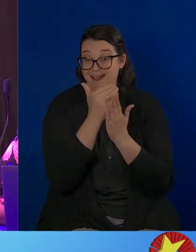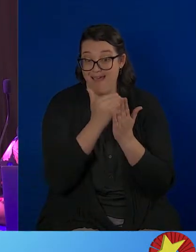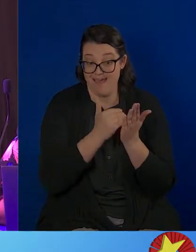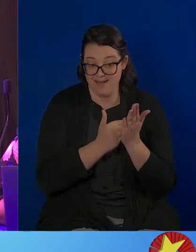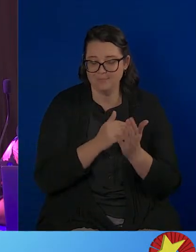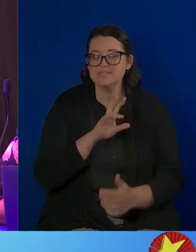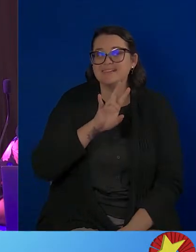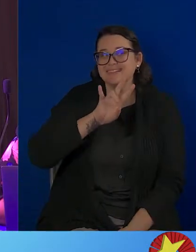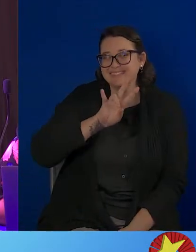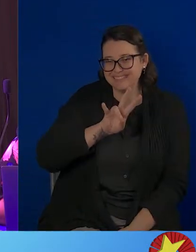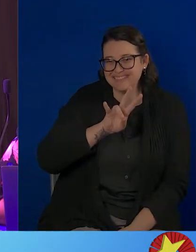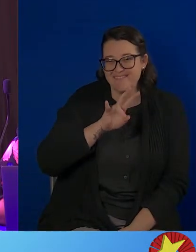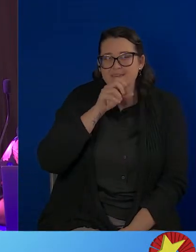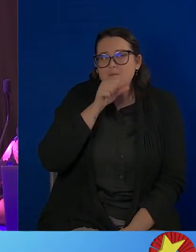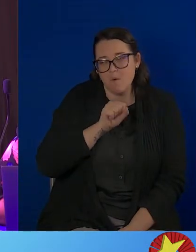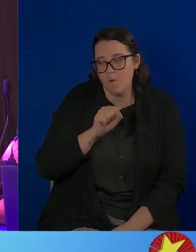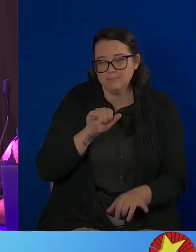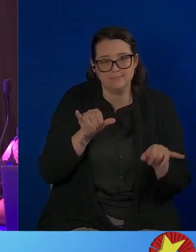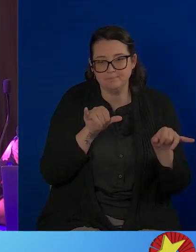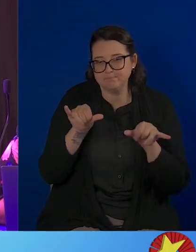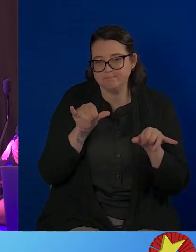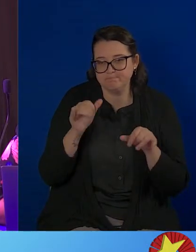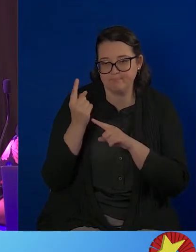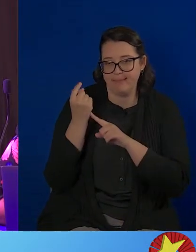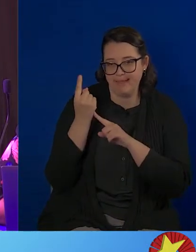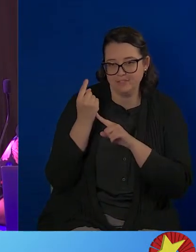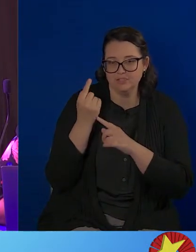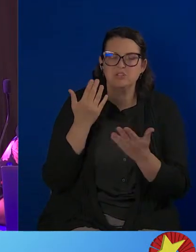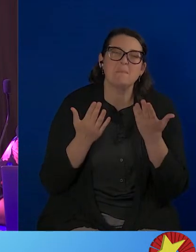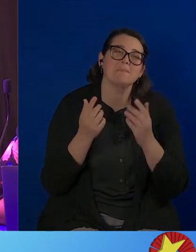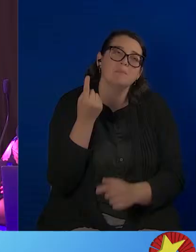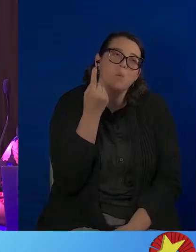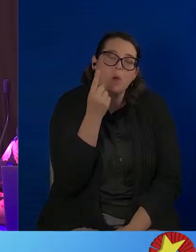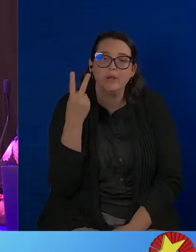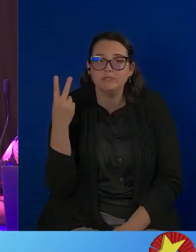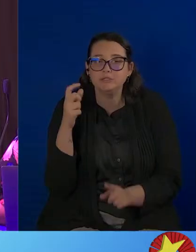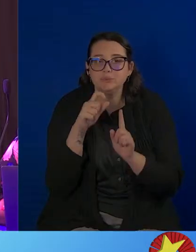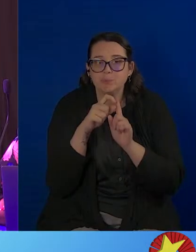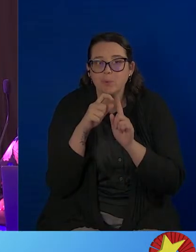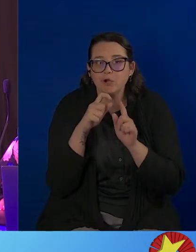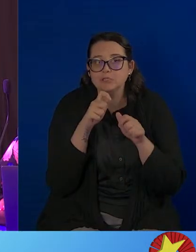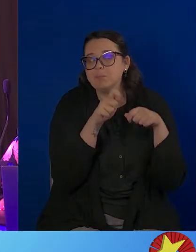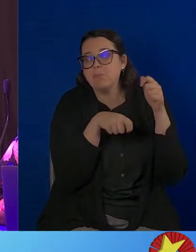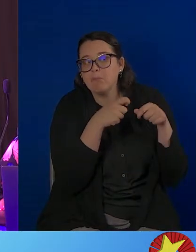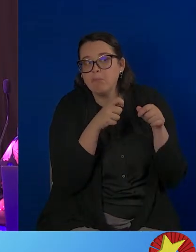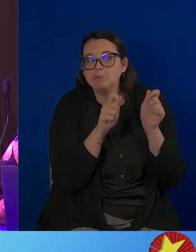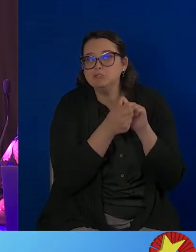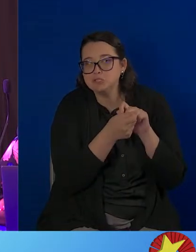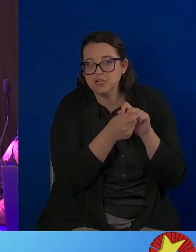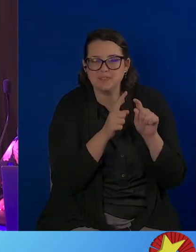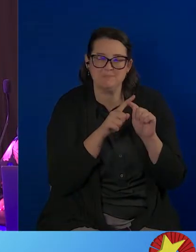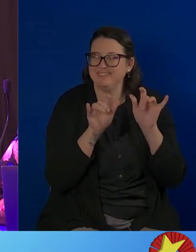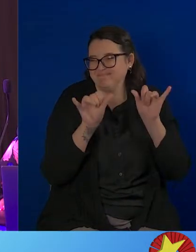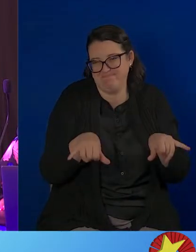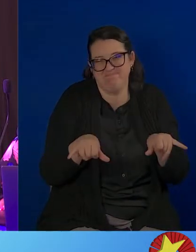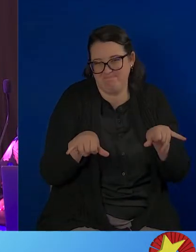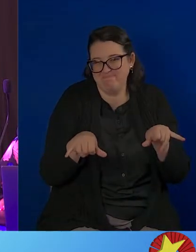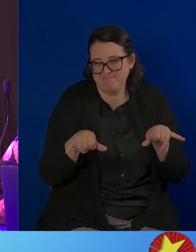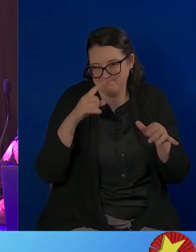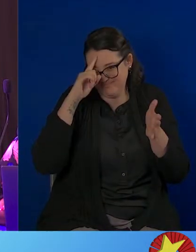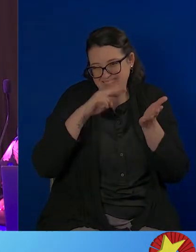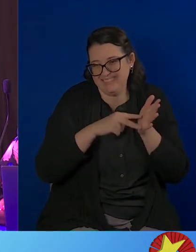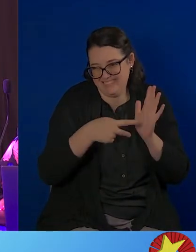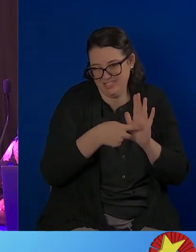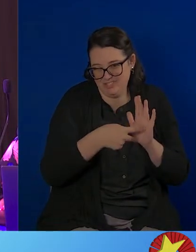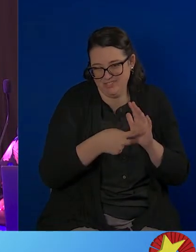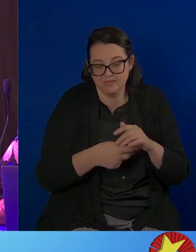approve last year. There might be a word here or there that changed, but it's pretty much the same thing. The